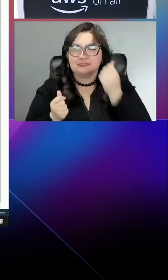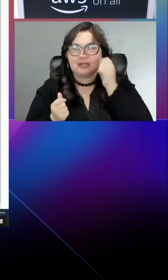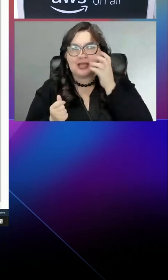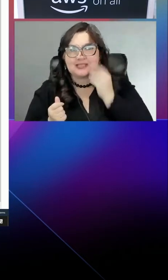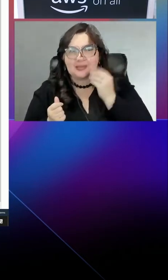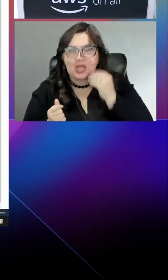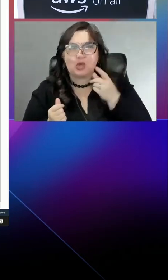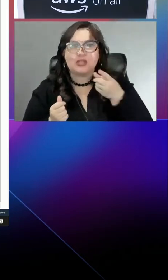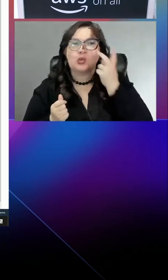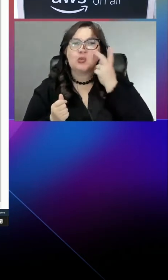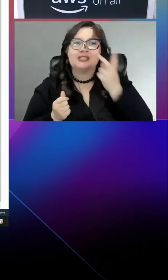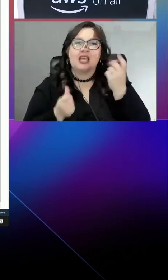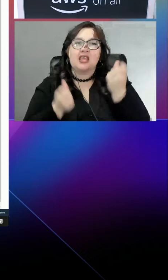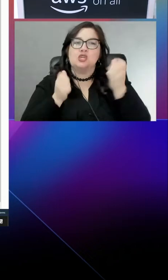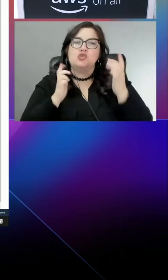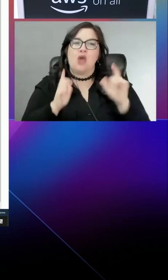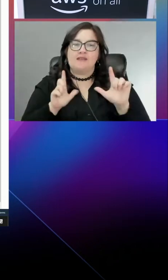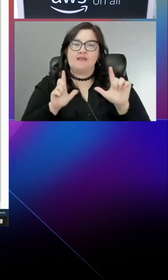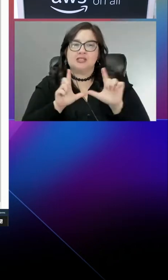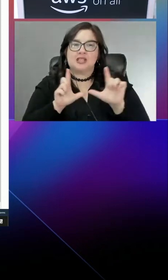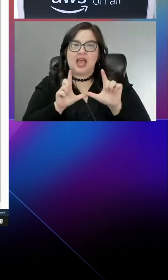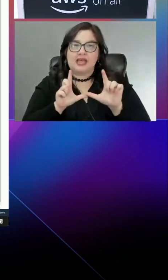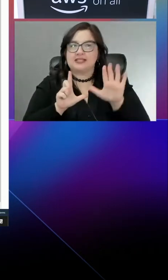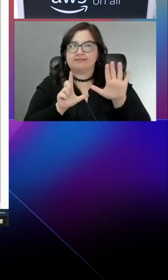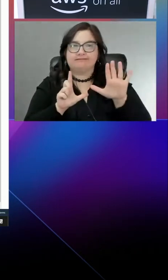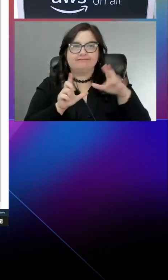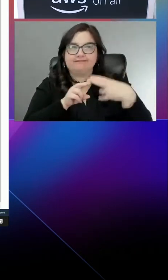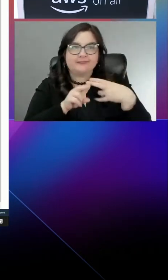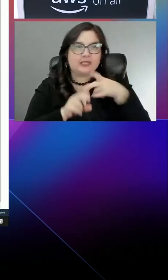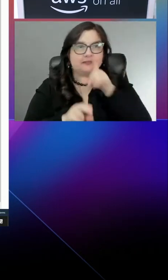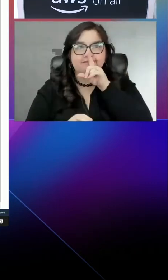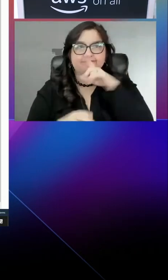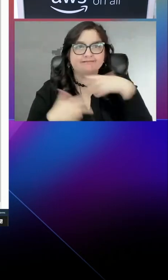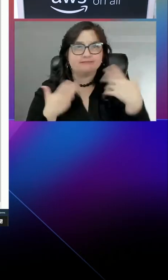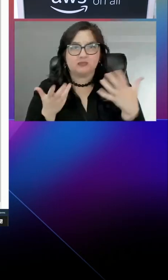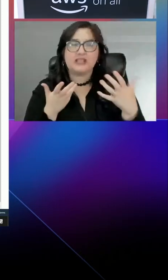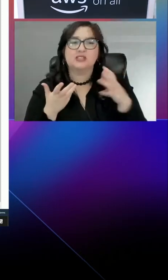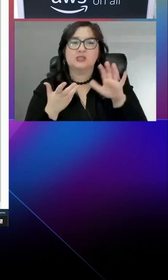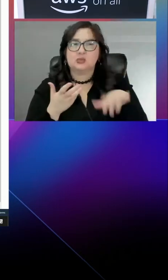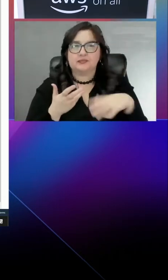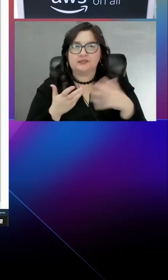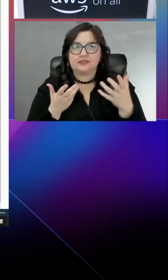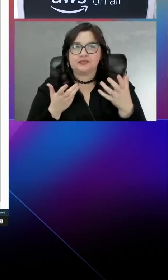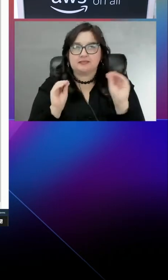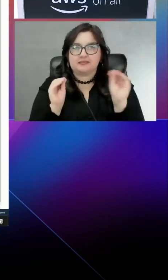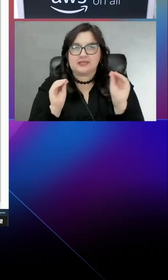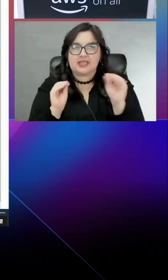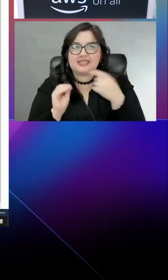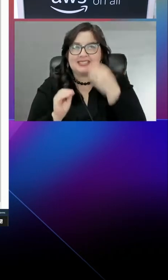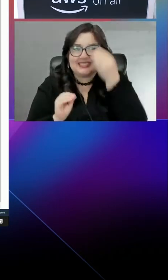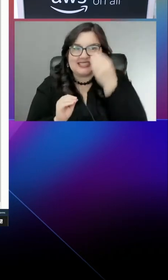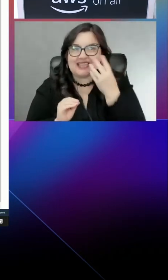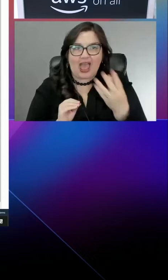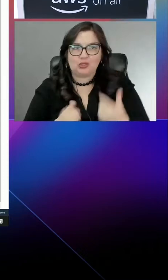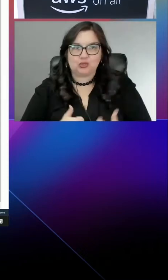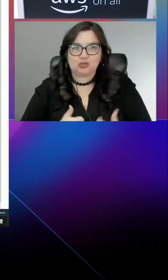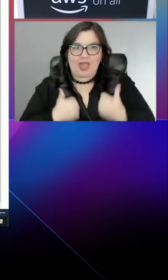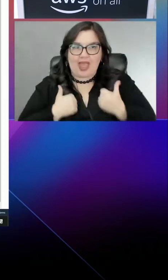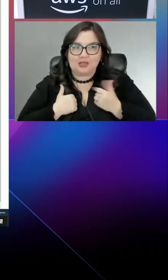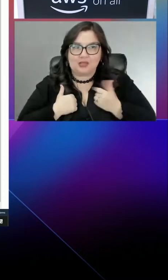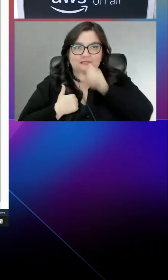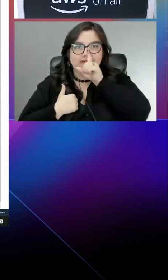nothing in here which says it's a first name, Right. Maria or Garcia, or, it doesn't even tell you this is an address.